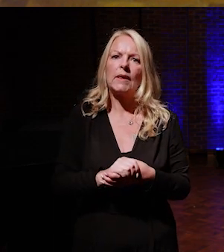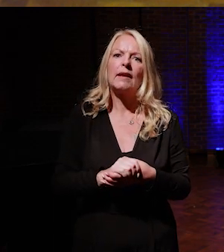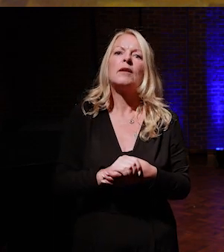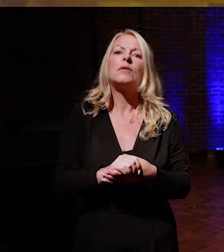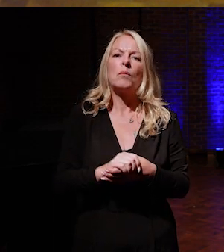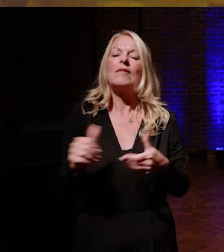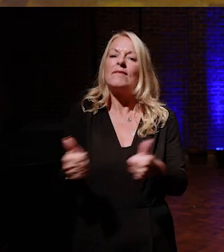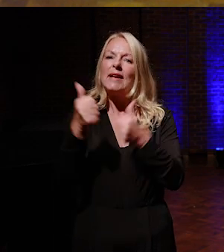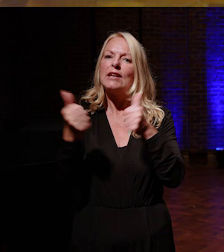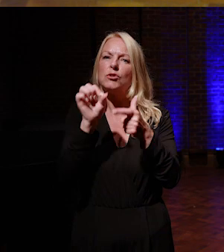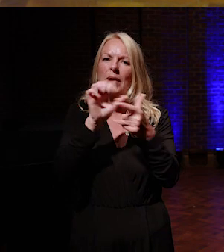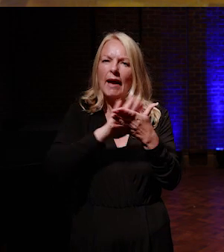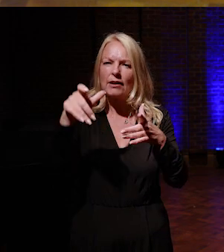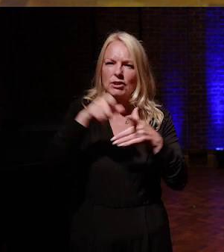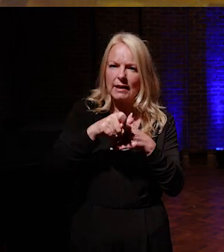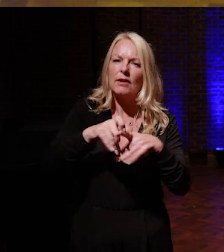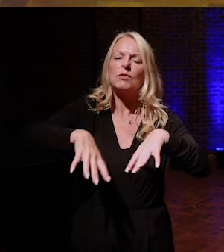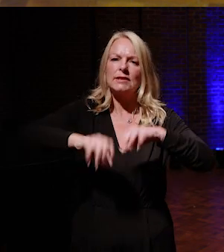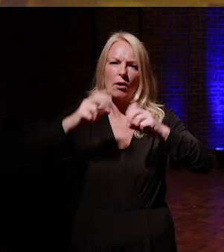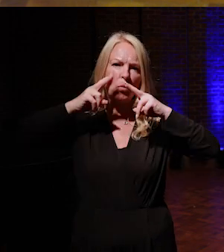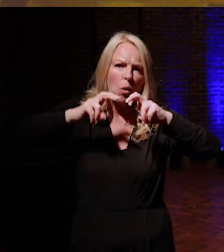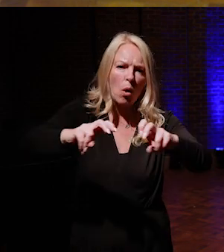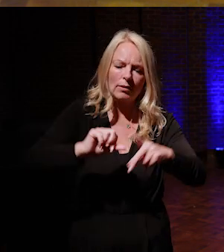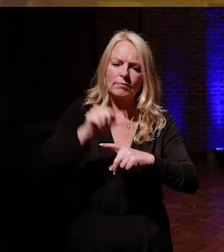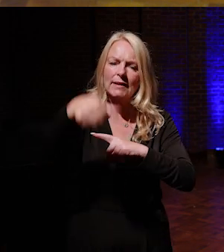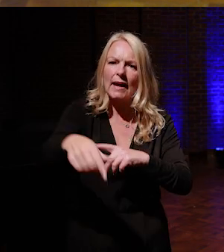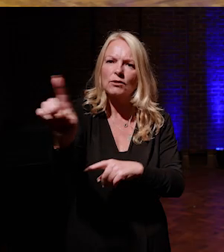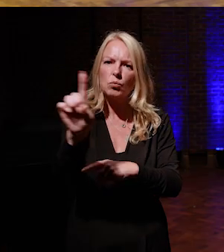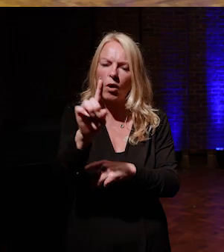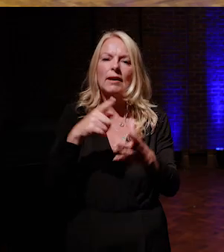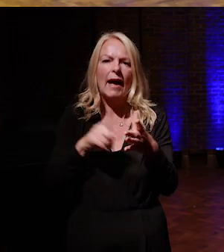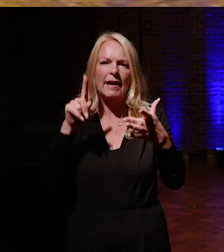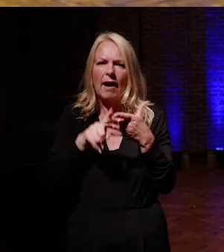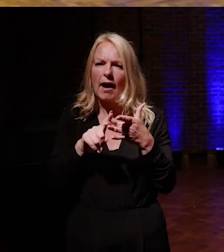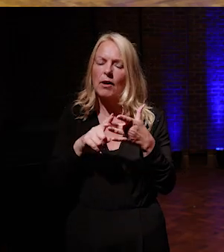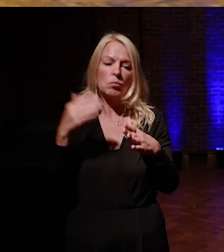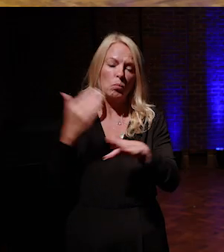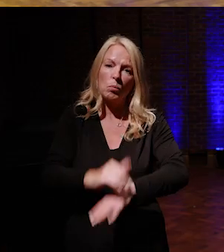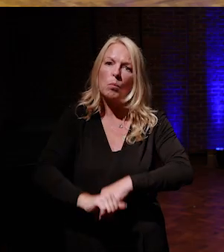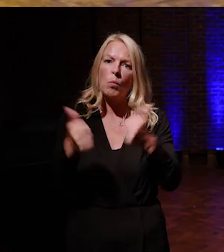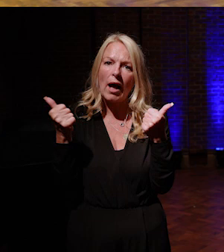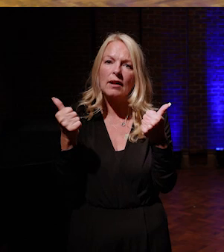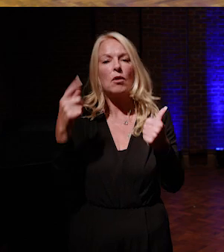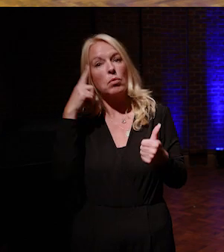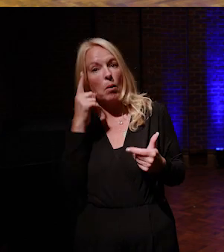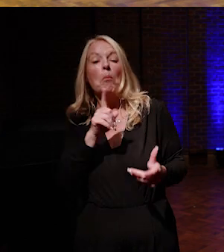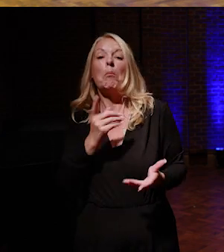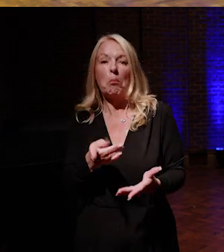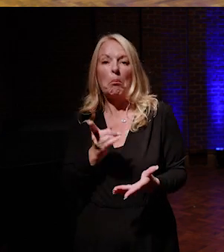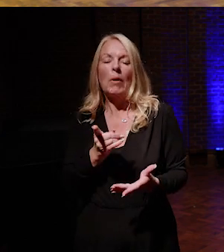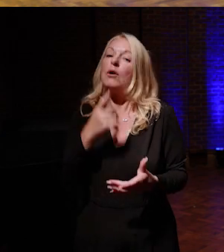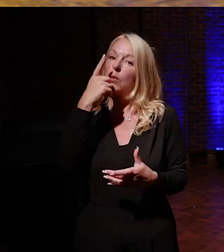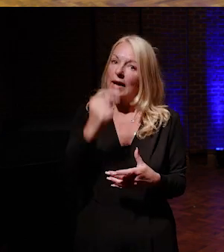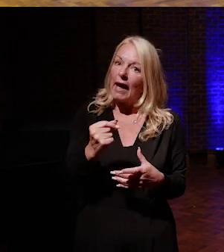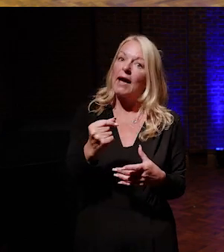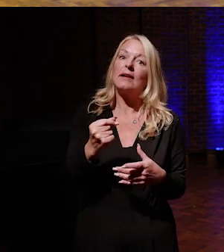finished my PhD, I started looking for what to do next. The AI worked so well. So I thought, hmm, maybe we